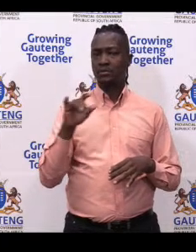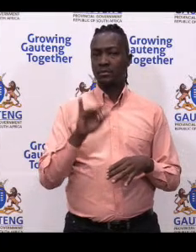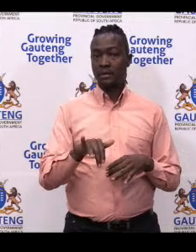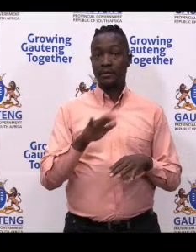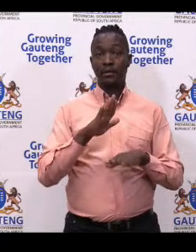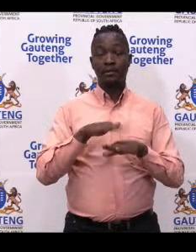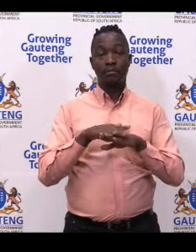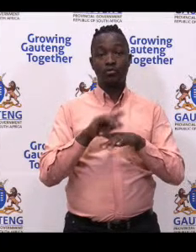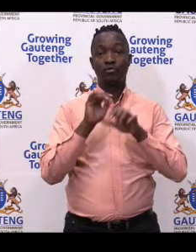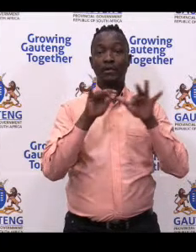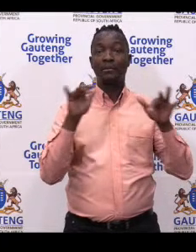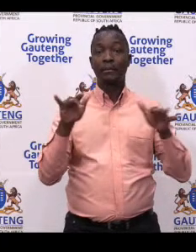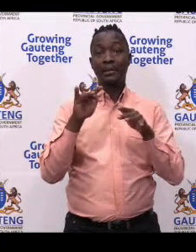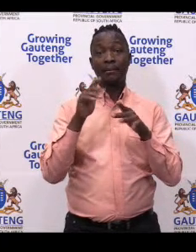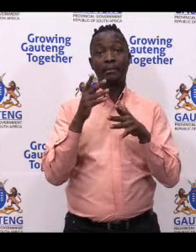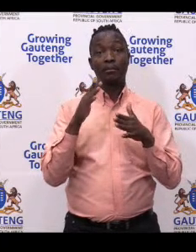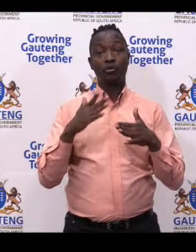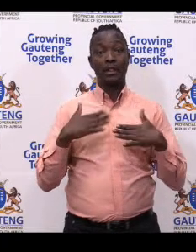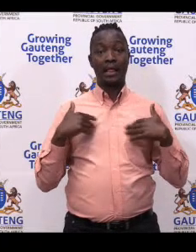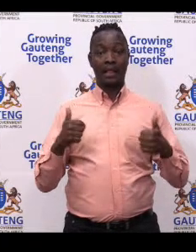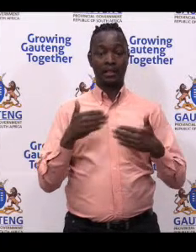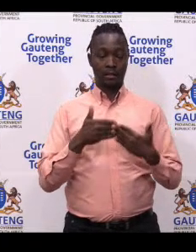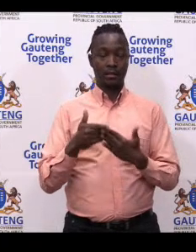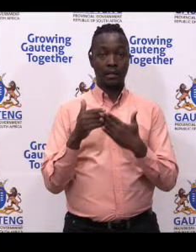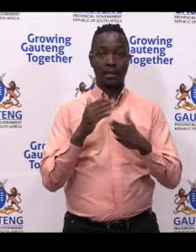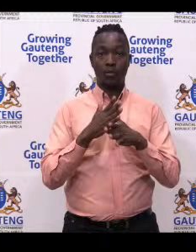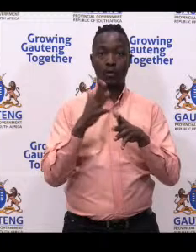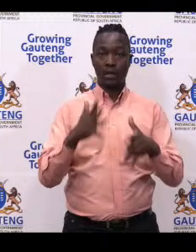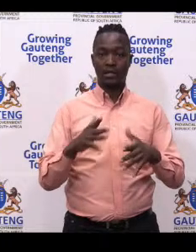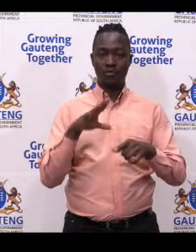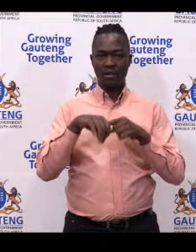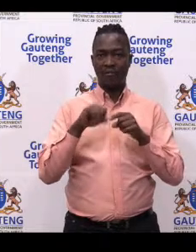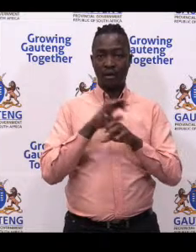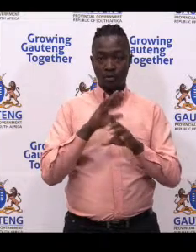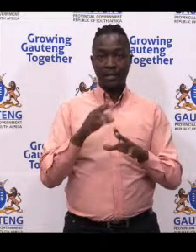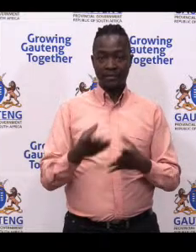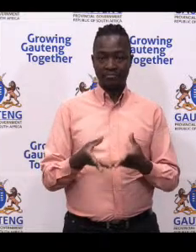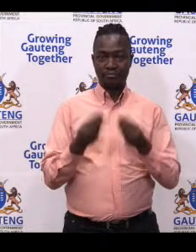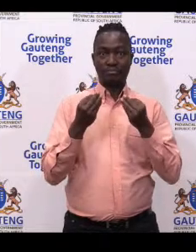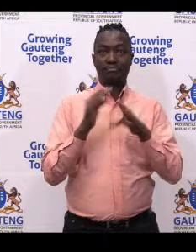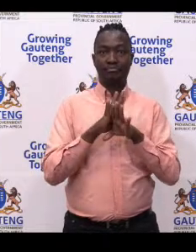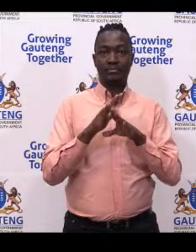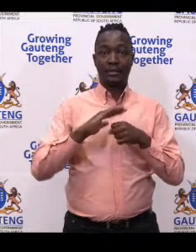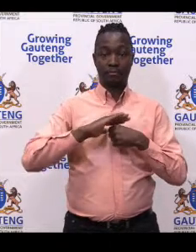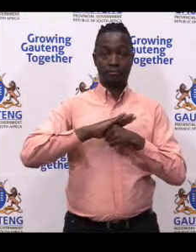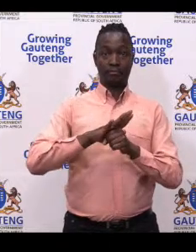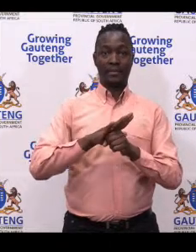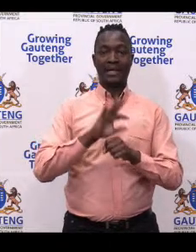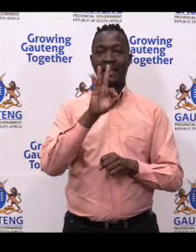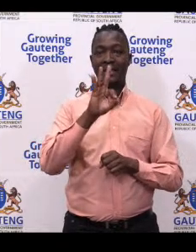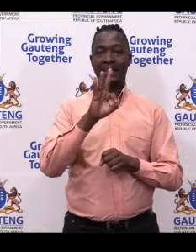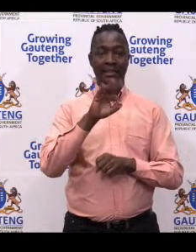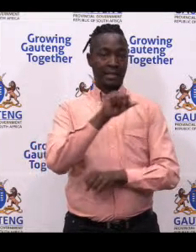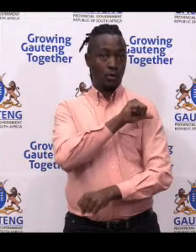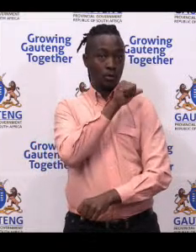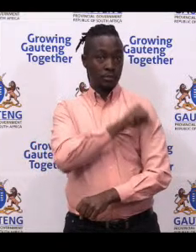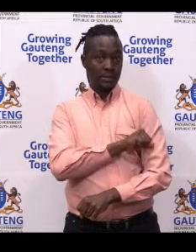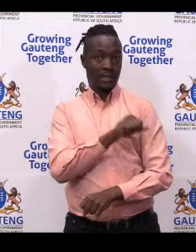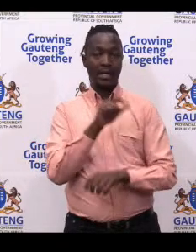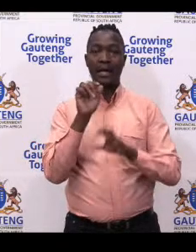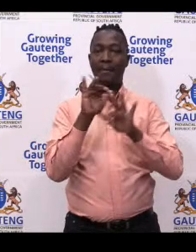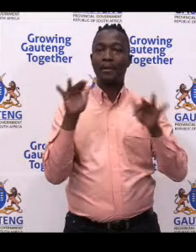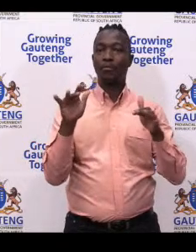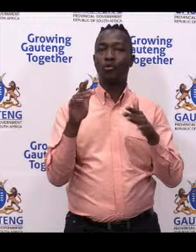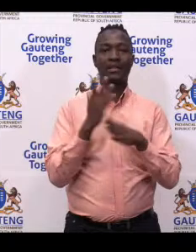most of our public healthcare workers who were found to be positive in 3 institutions are people that were